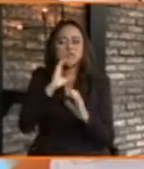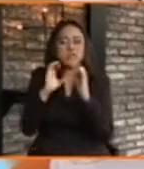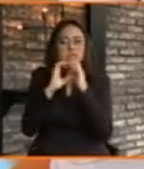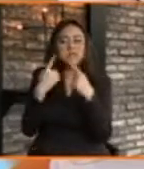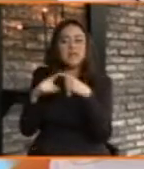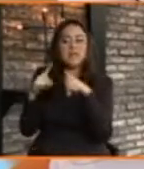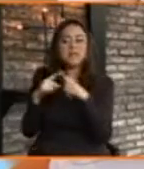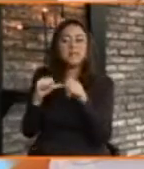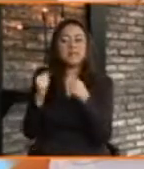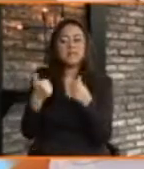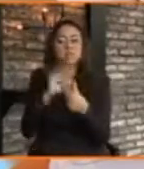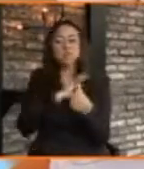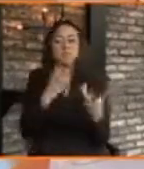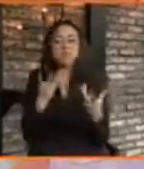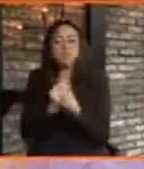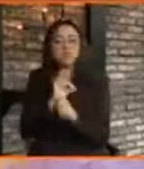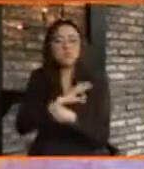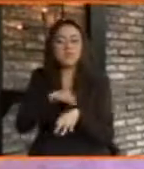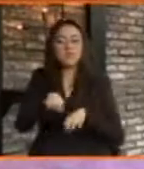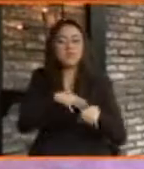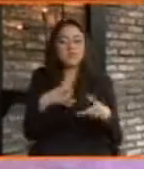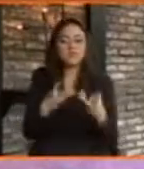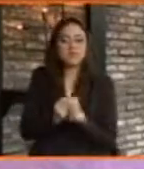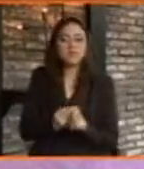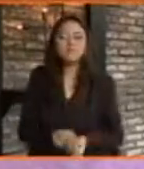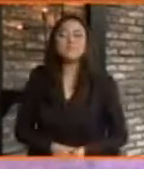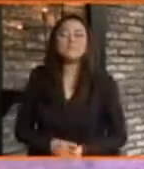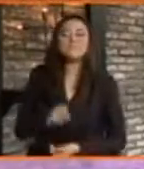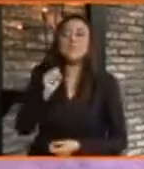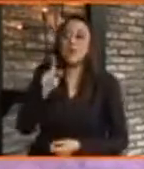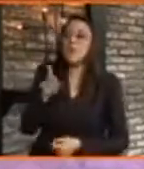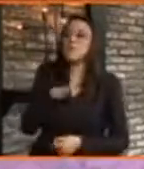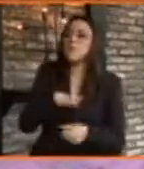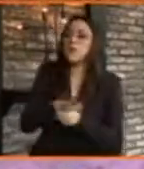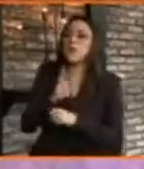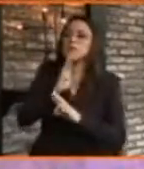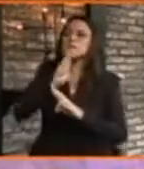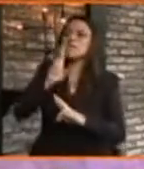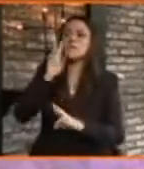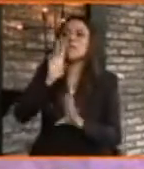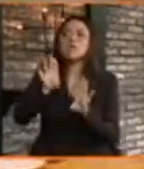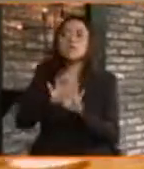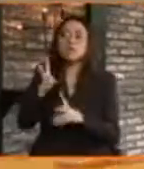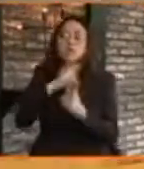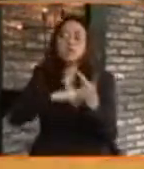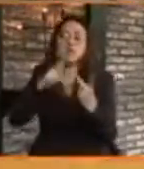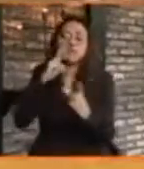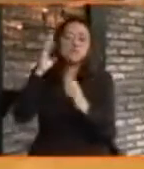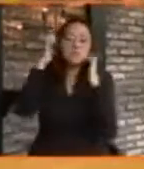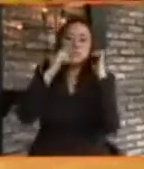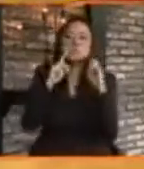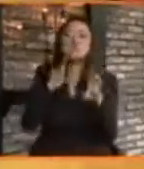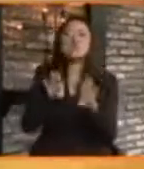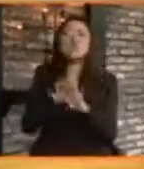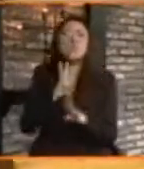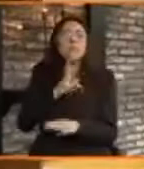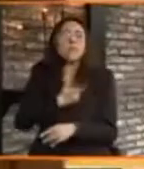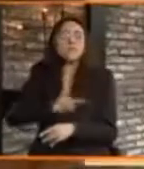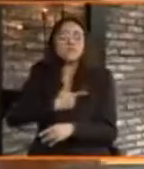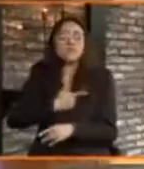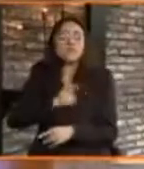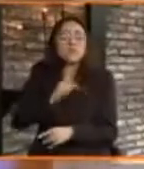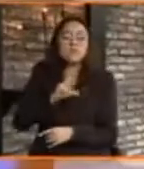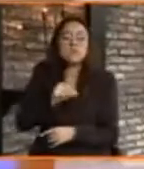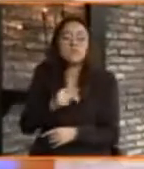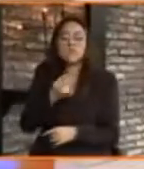artists directly and pulling the works together. And what has been the response of the public when they come and they see this particular exposition? Well,